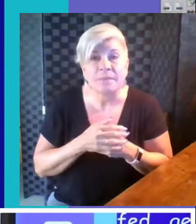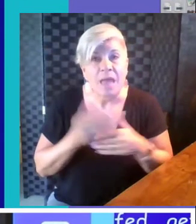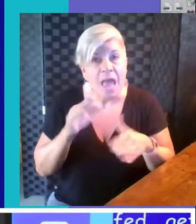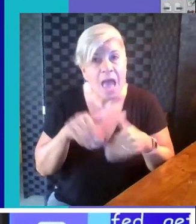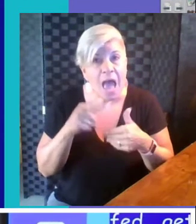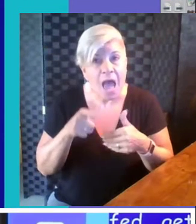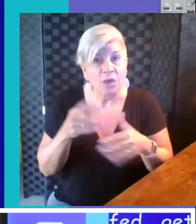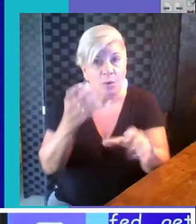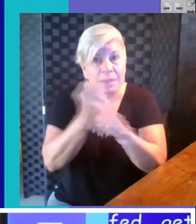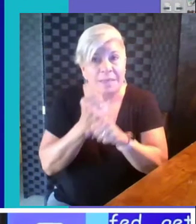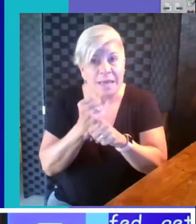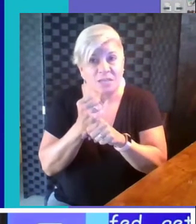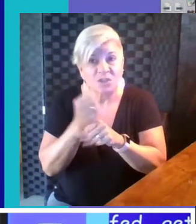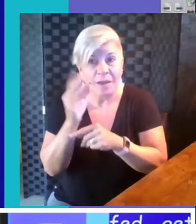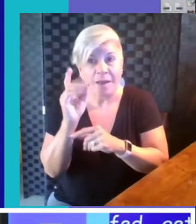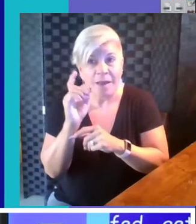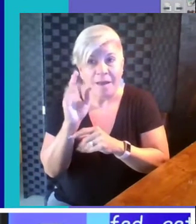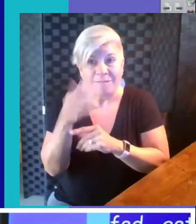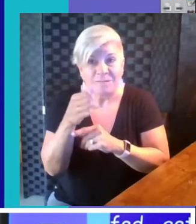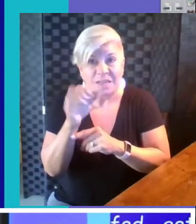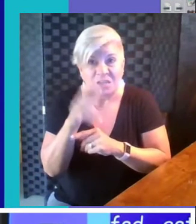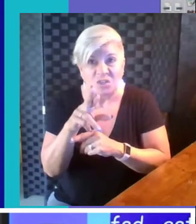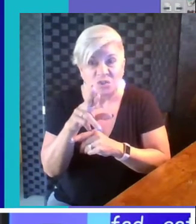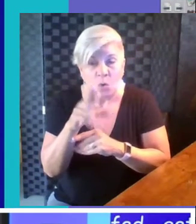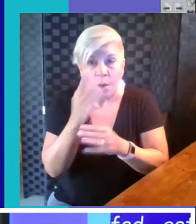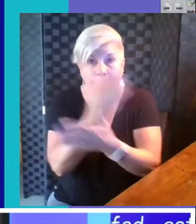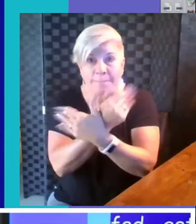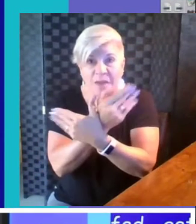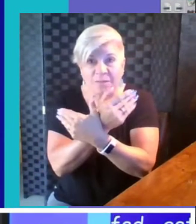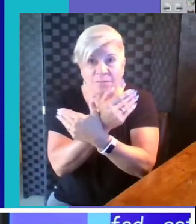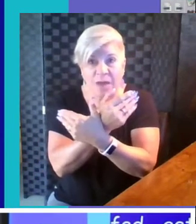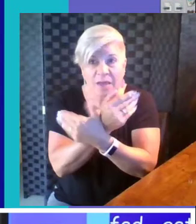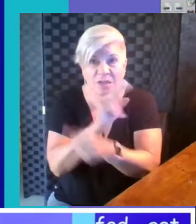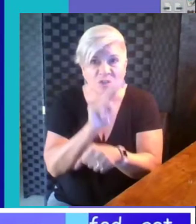is how you could catch a fish or a butterfly.